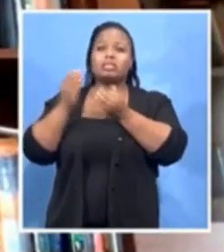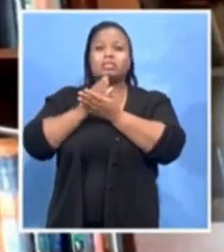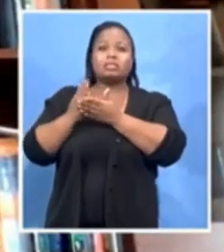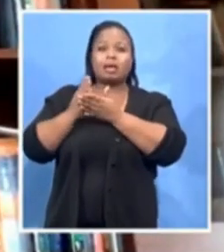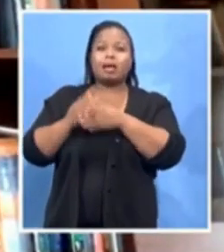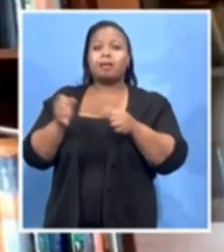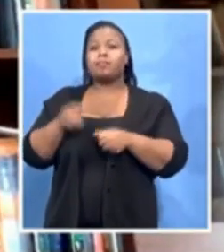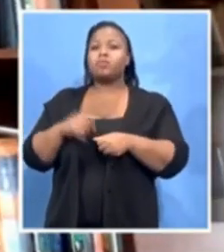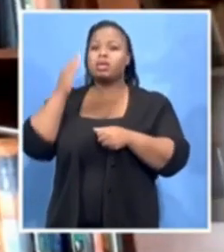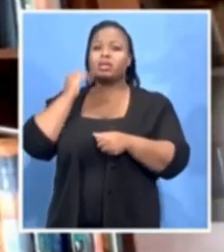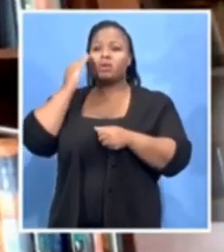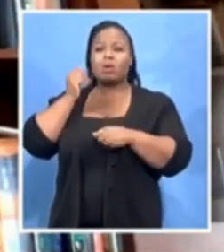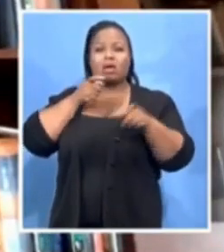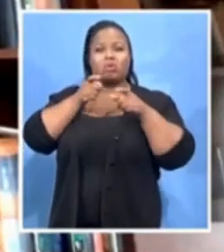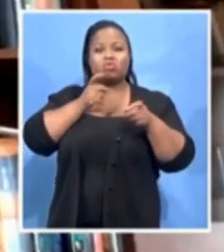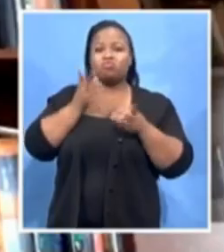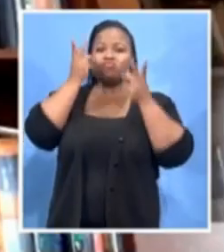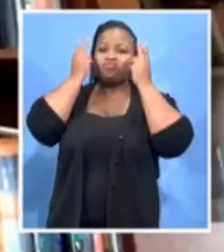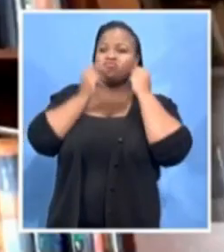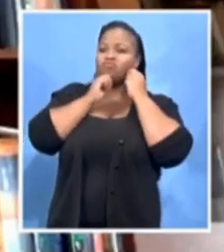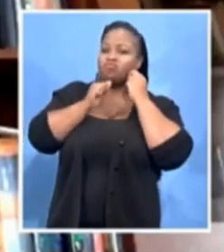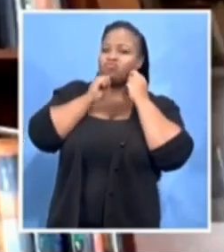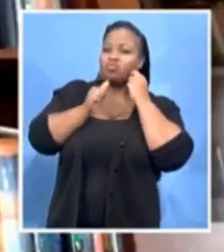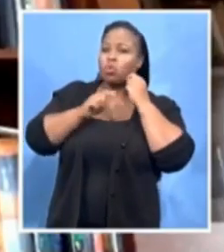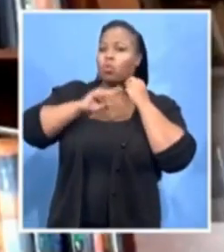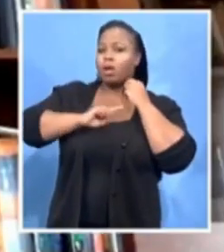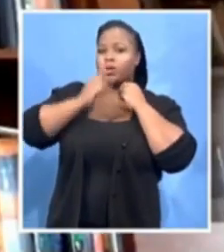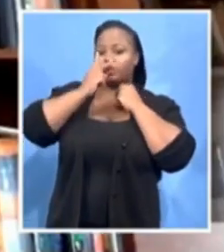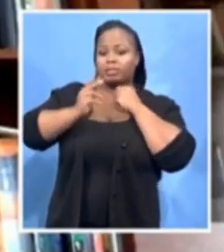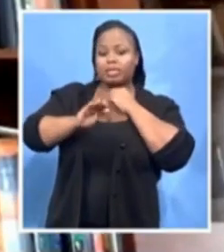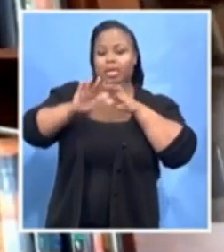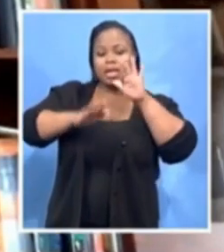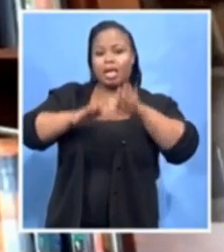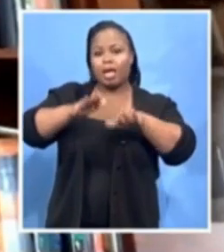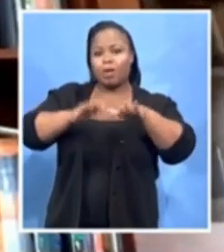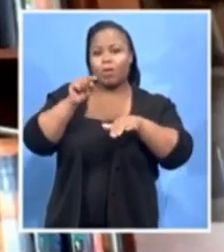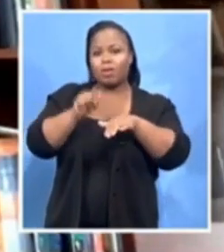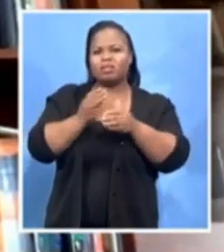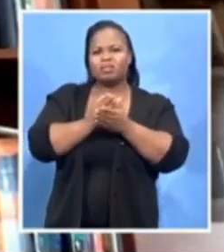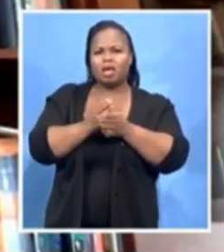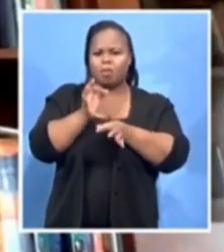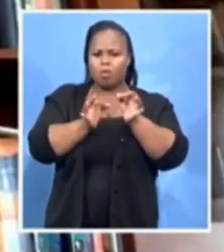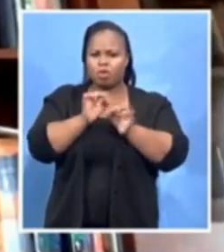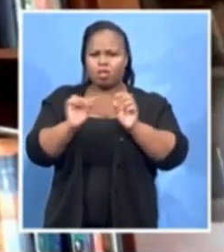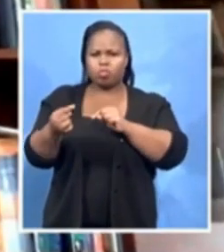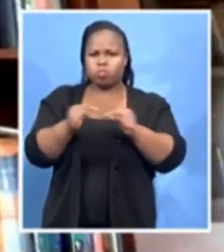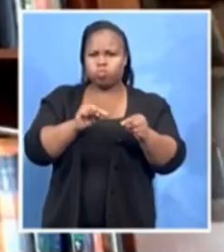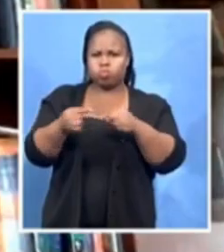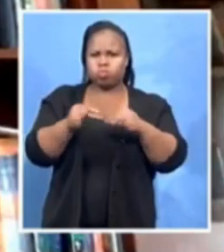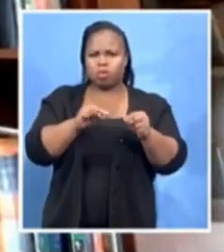see that even as we have parties that are fighting, there are some parties which are not